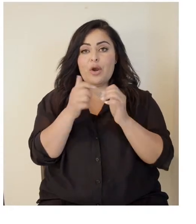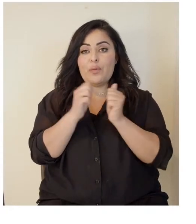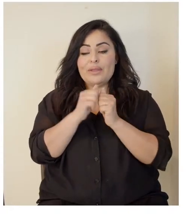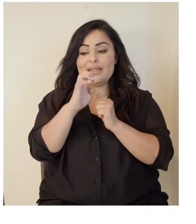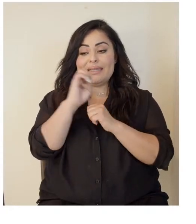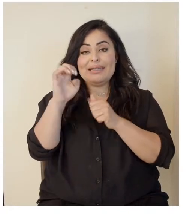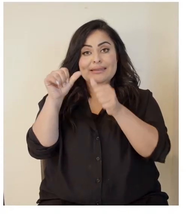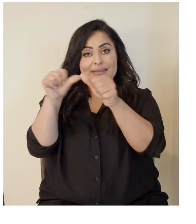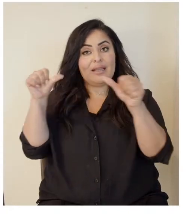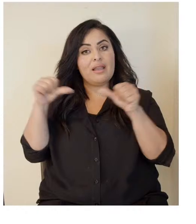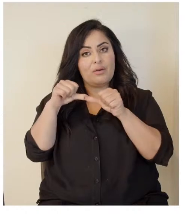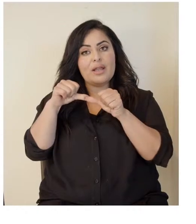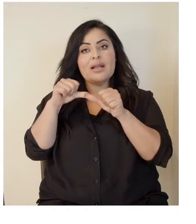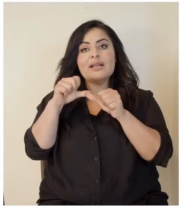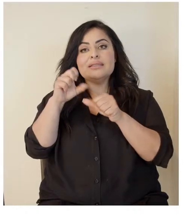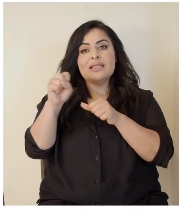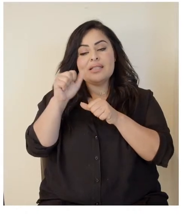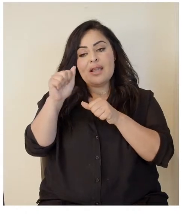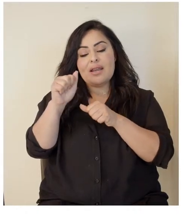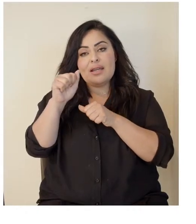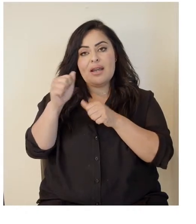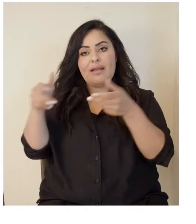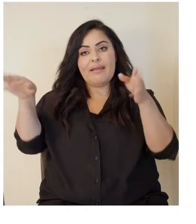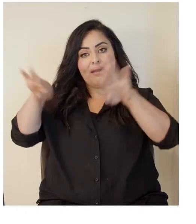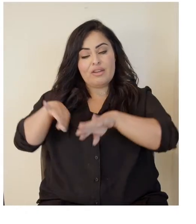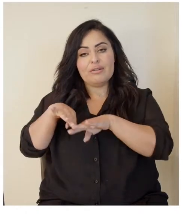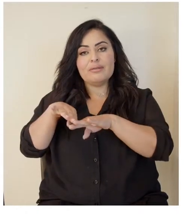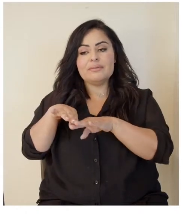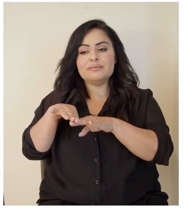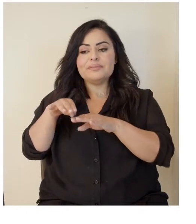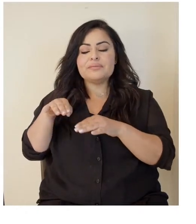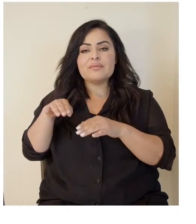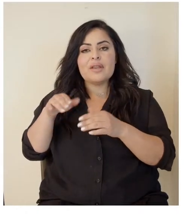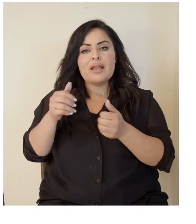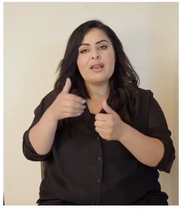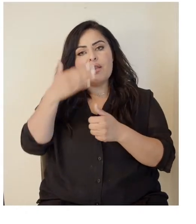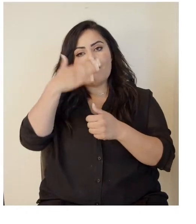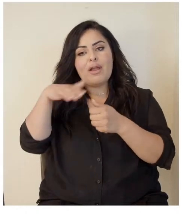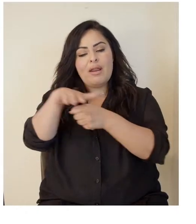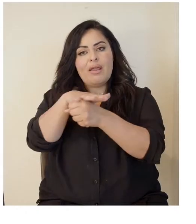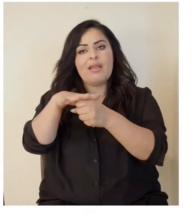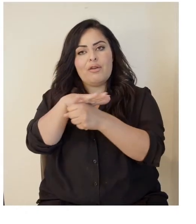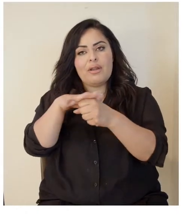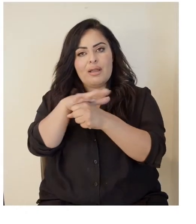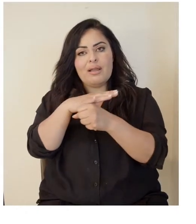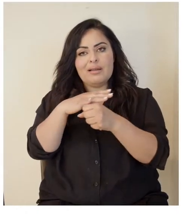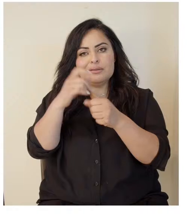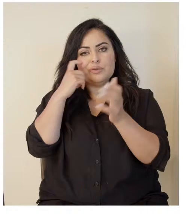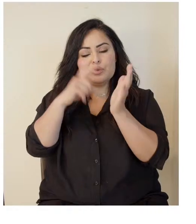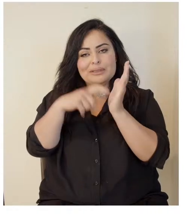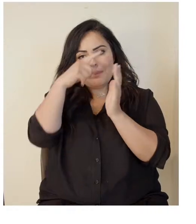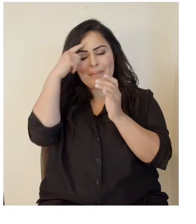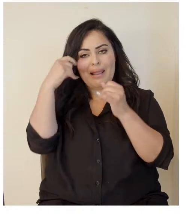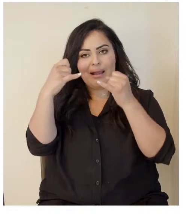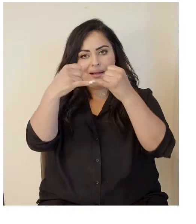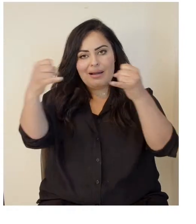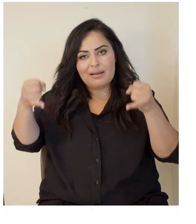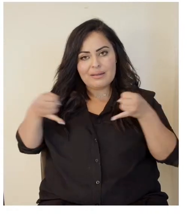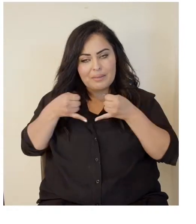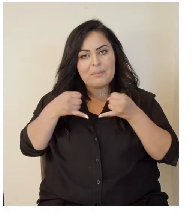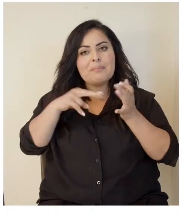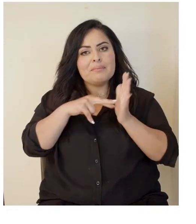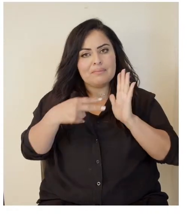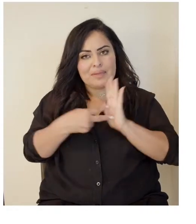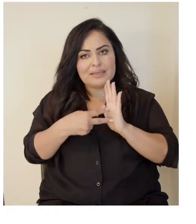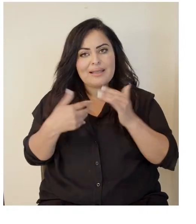the fire at Santa Anita Canyon. And as we come across the front country, call your attention to this black. The black line on the map here means that we